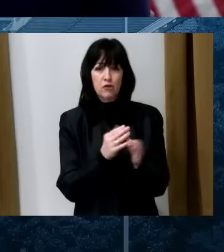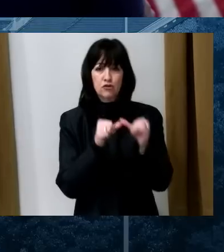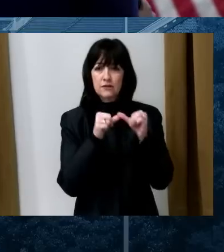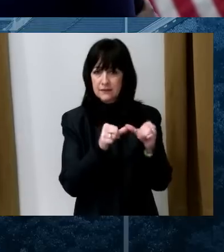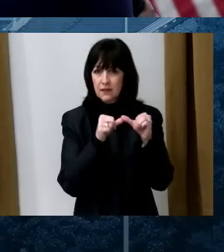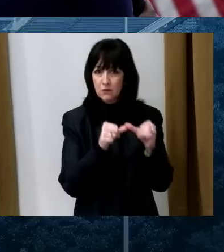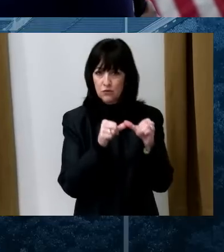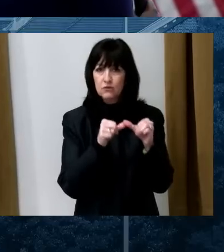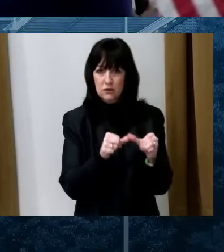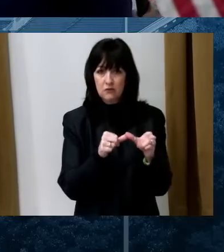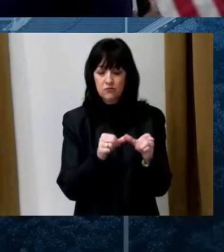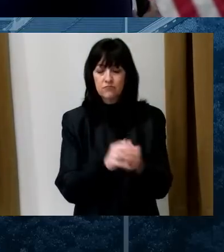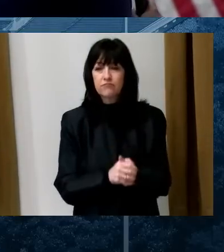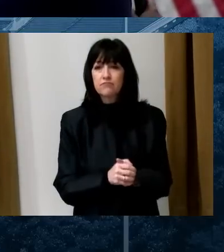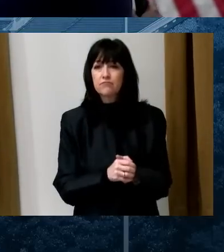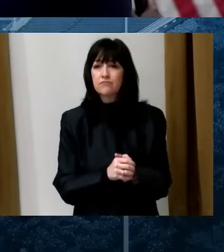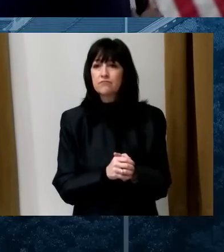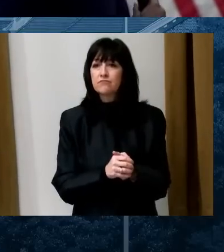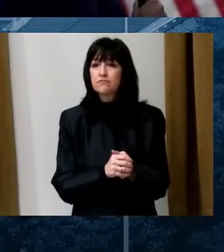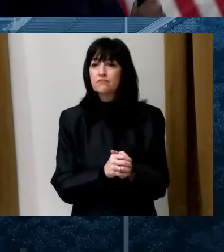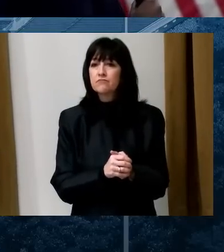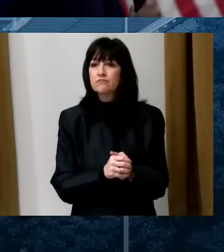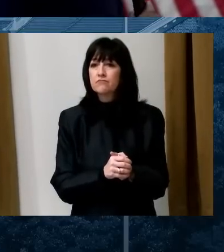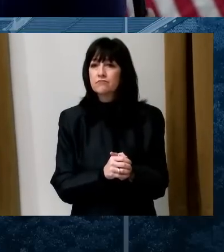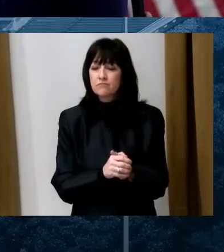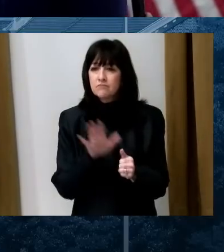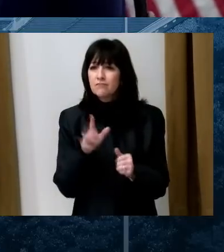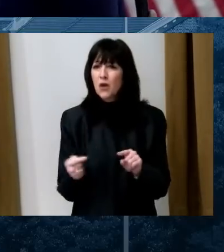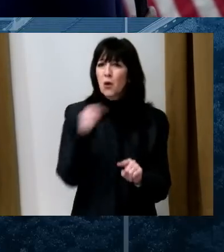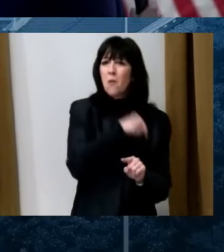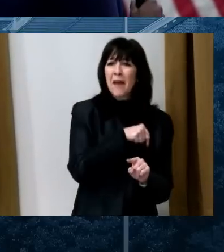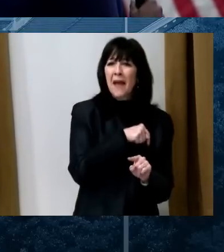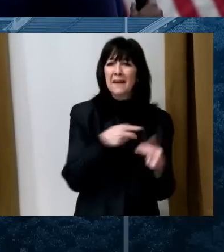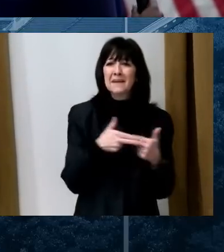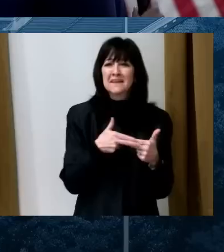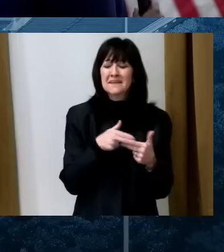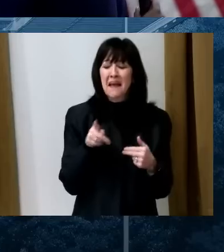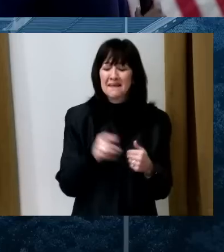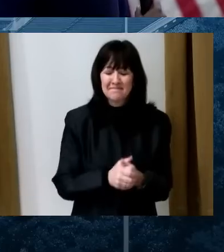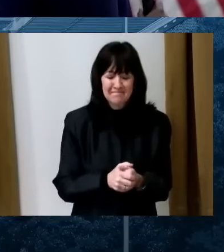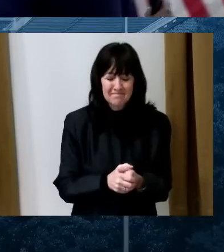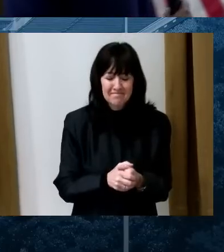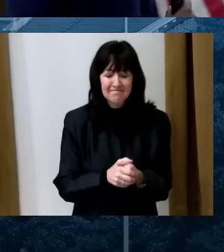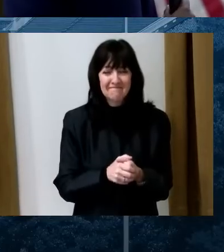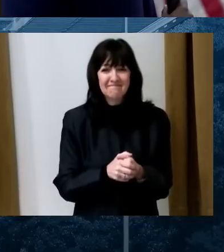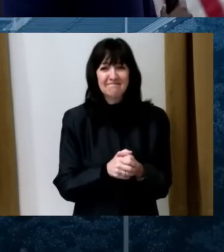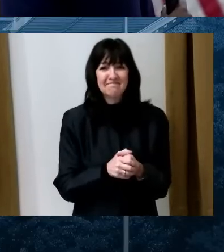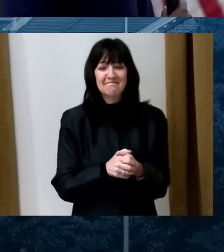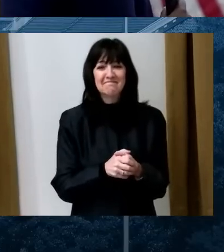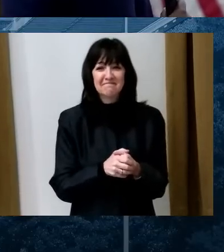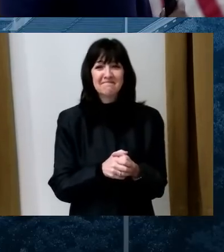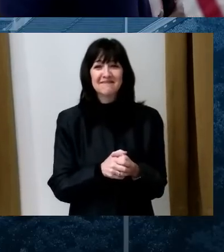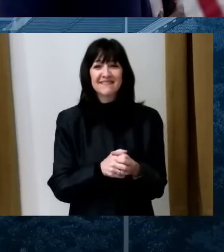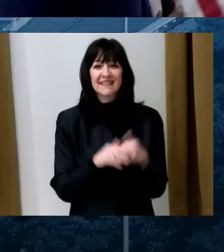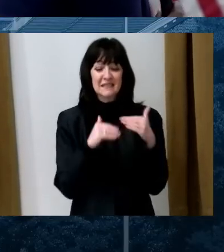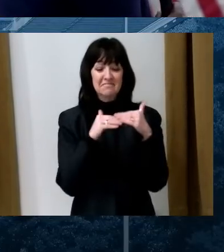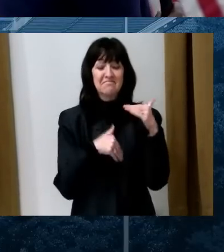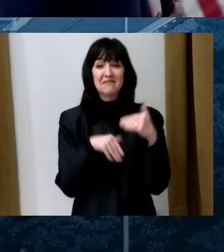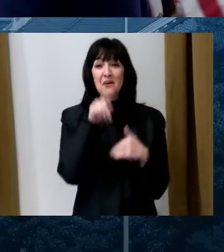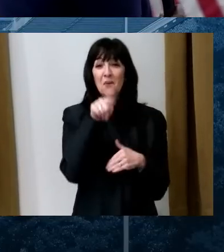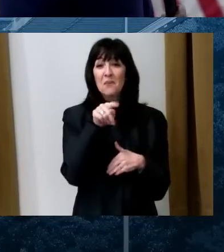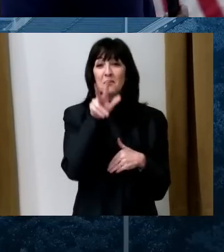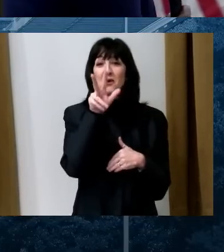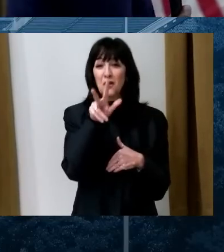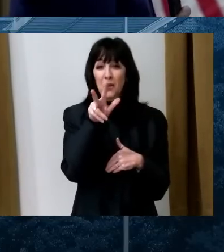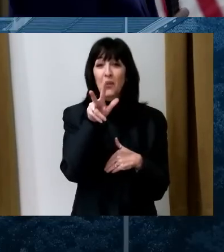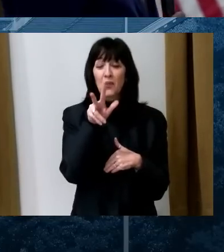projections that we may have. Go back. Thank you. Just under a $1.3 billion